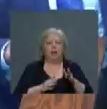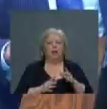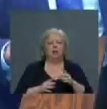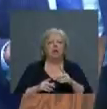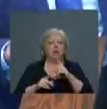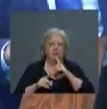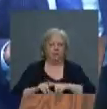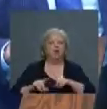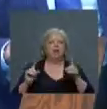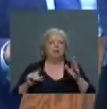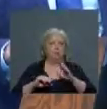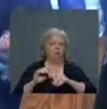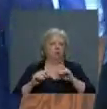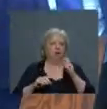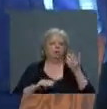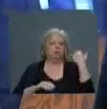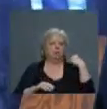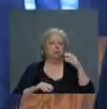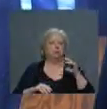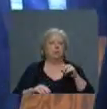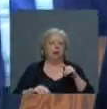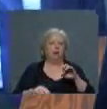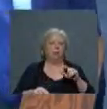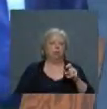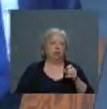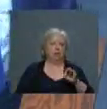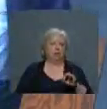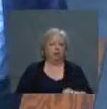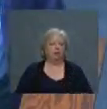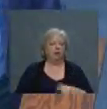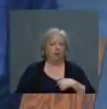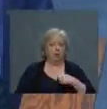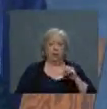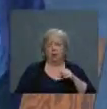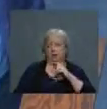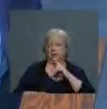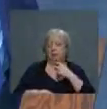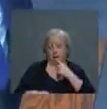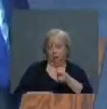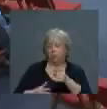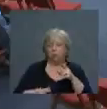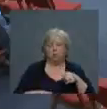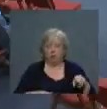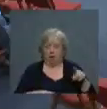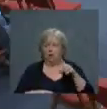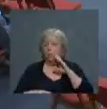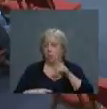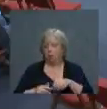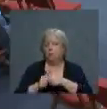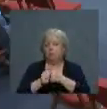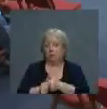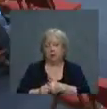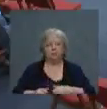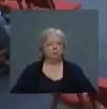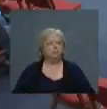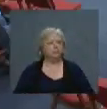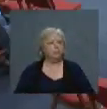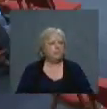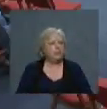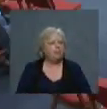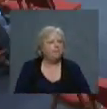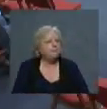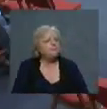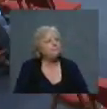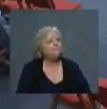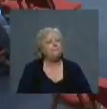19th when you saw it last. So I can tell you that they'll comply with the codes. And also, too, on the